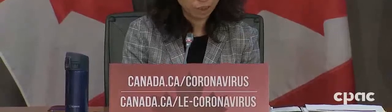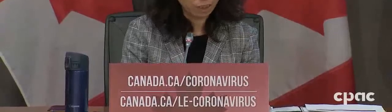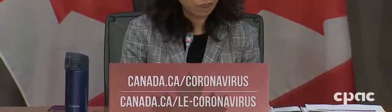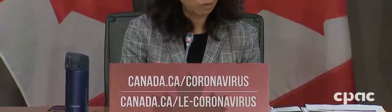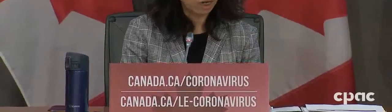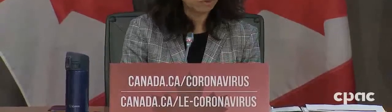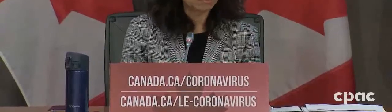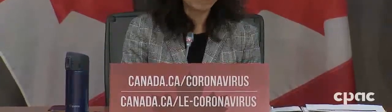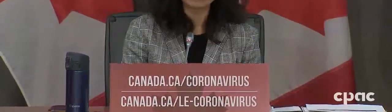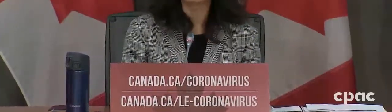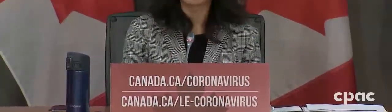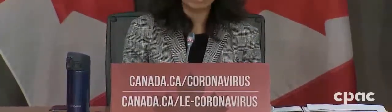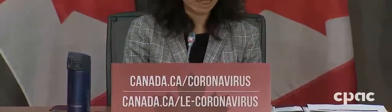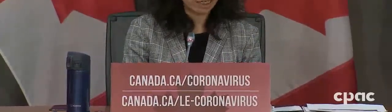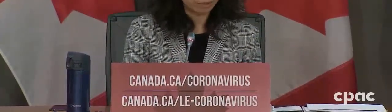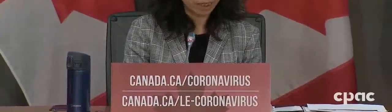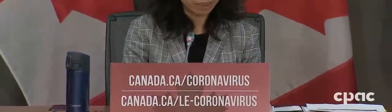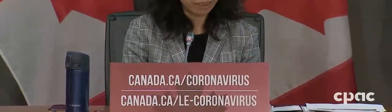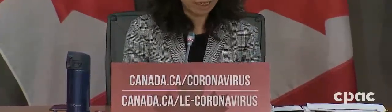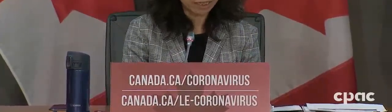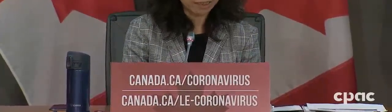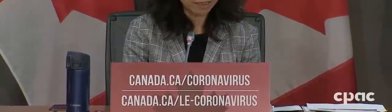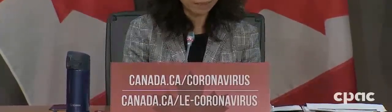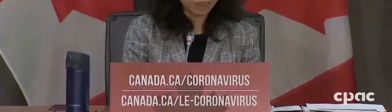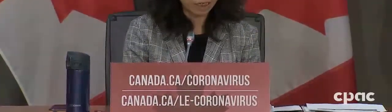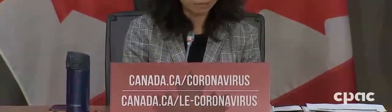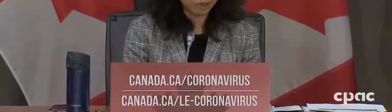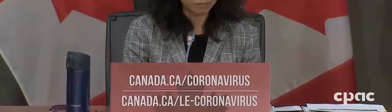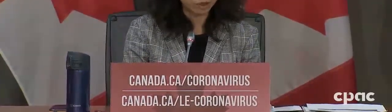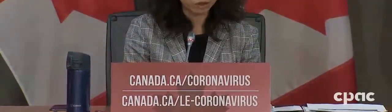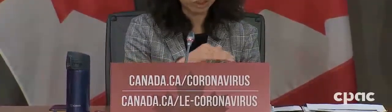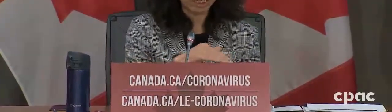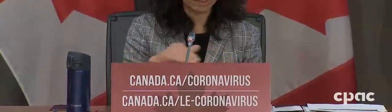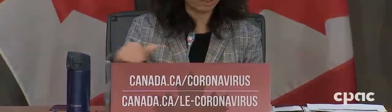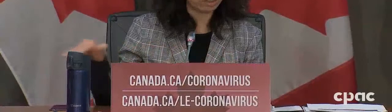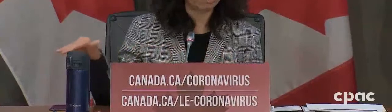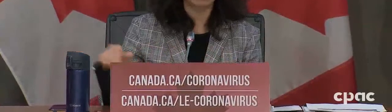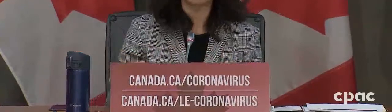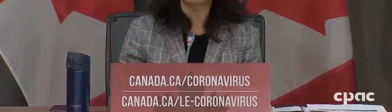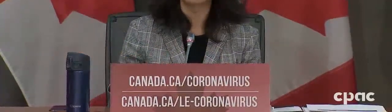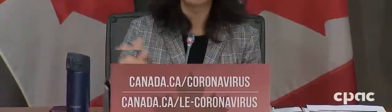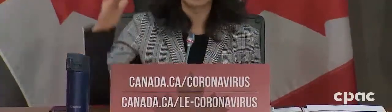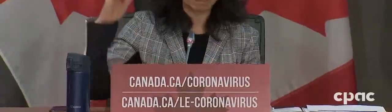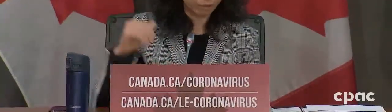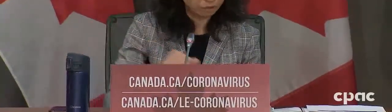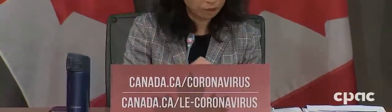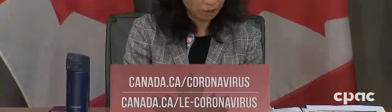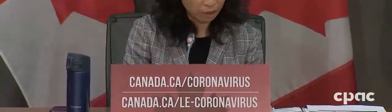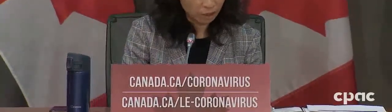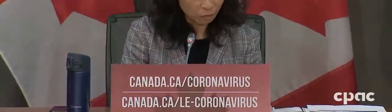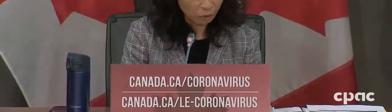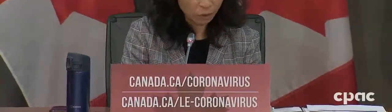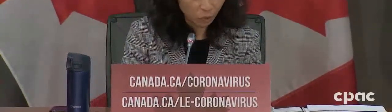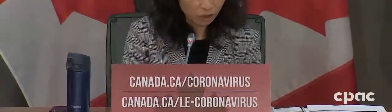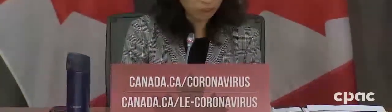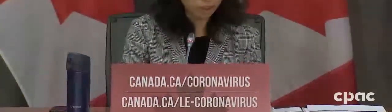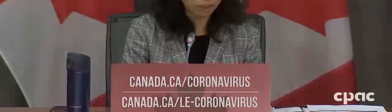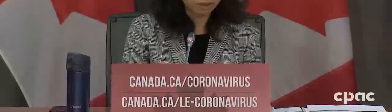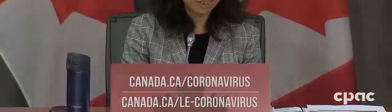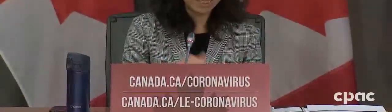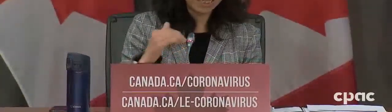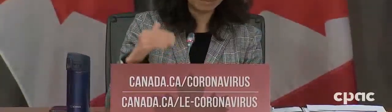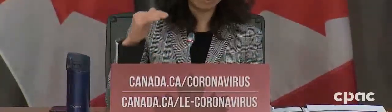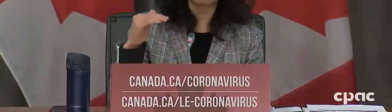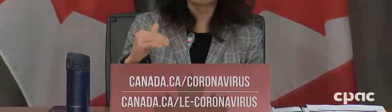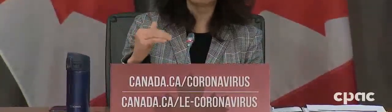down, while we build up healthcare capacity at the same time to push that dotted red line up. What we want